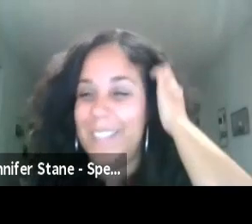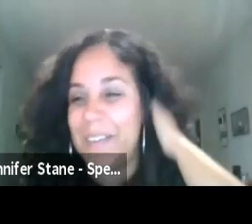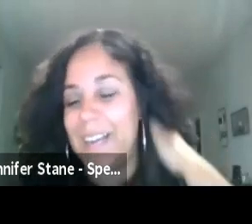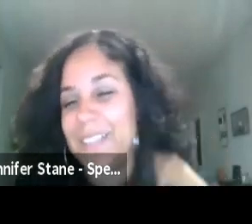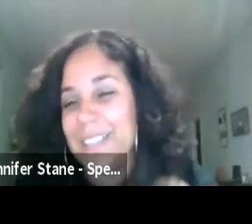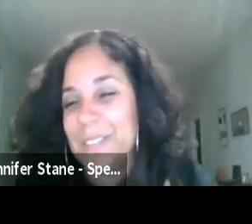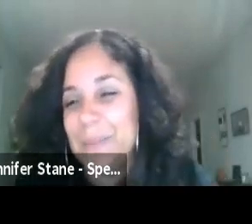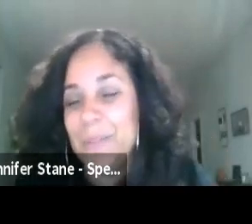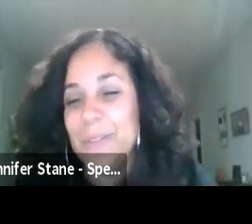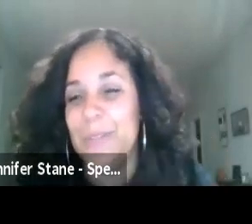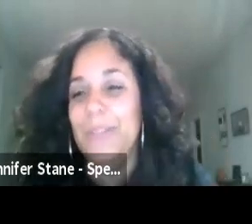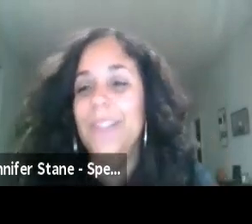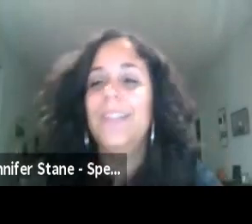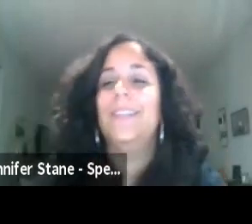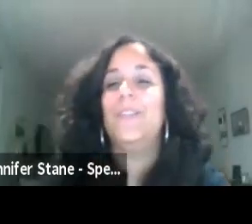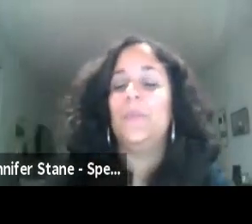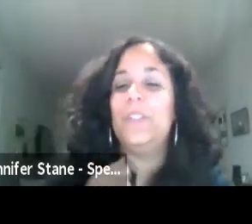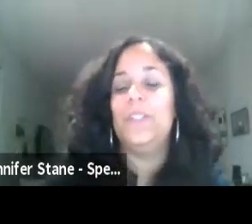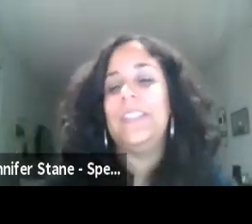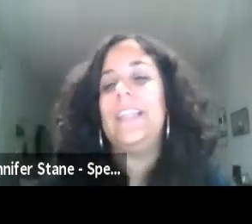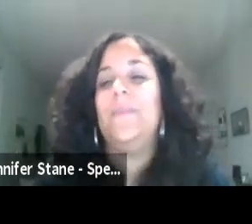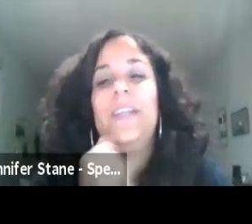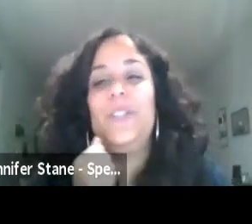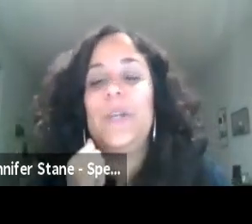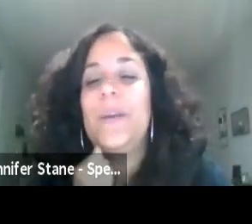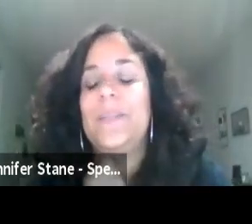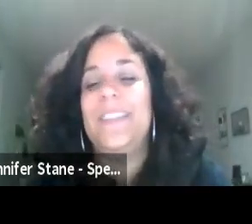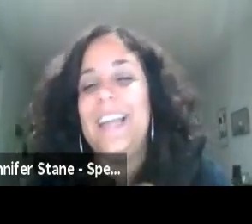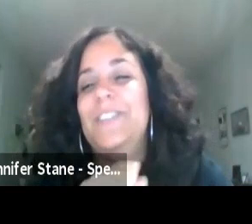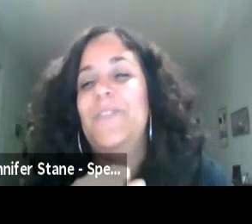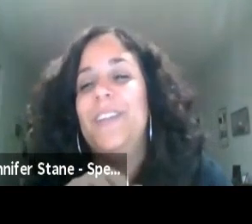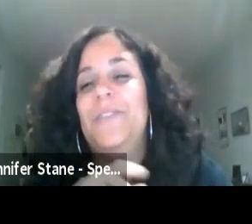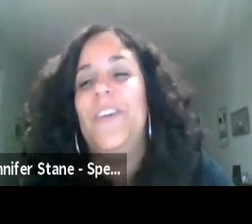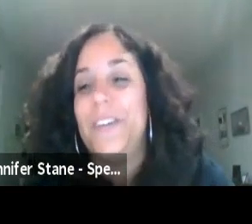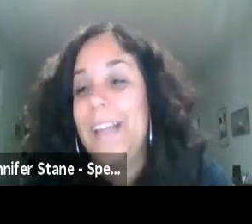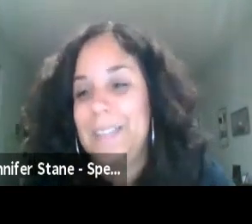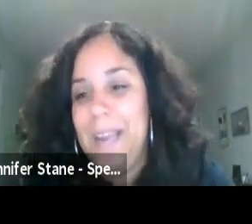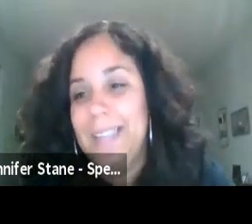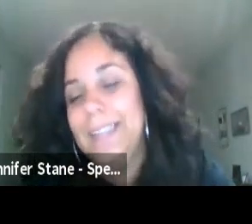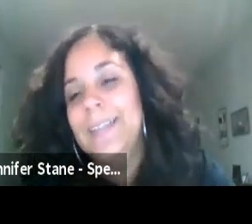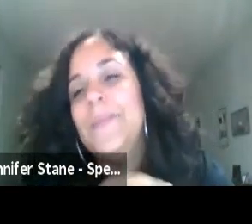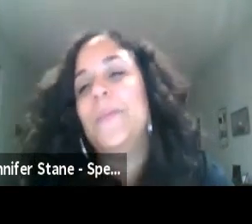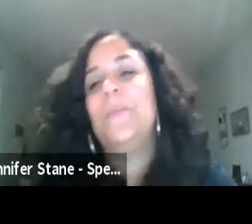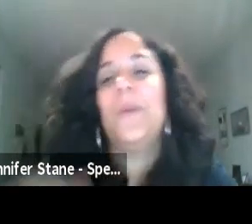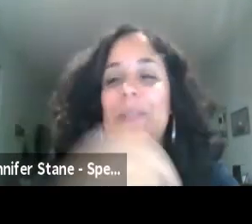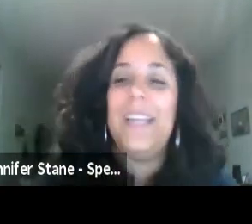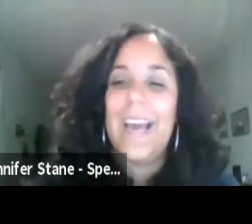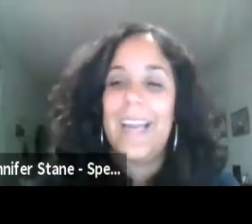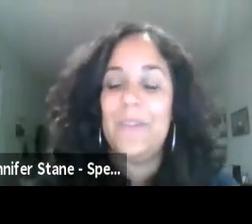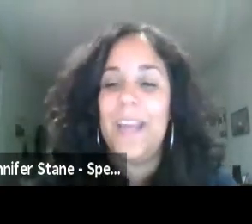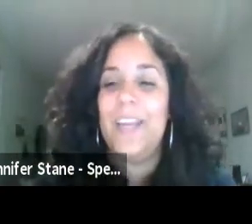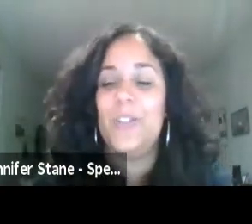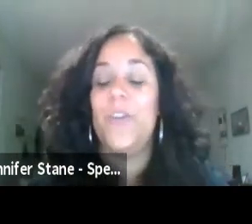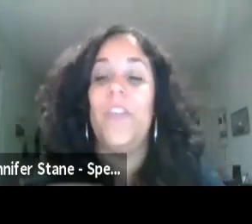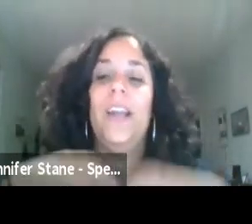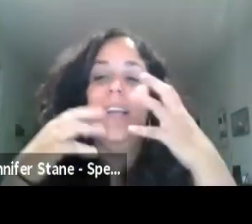That's right, Dominic. I'm glad you do it before school. So you're brushing your teeth and making sure your breath smells nice and fresh for all your classmates. But when you brush them at night,